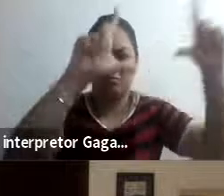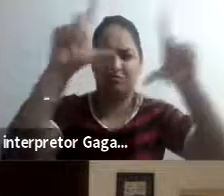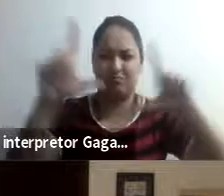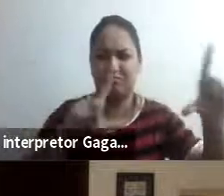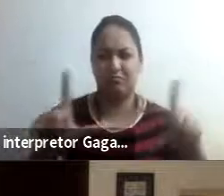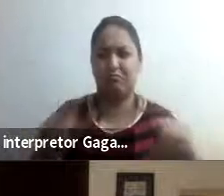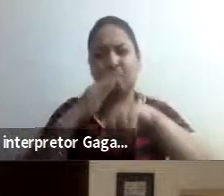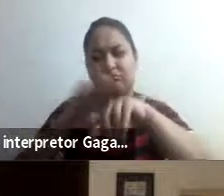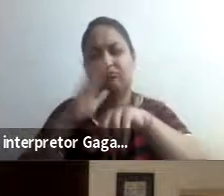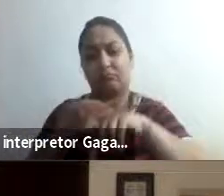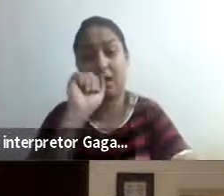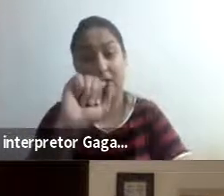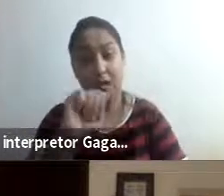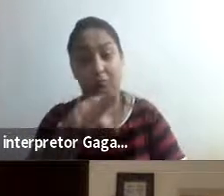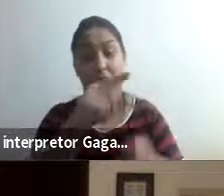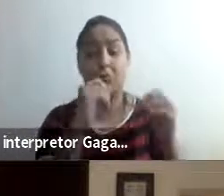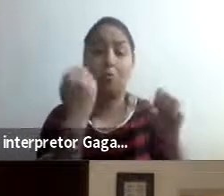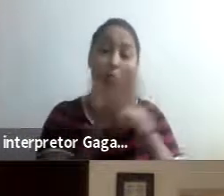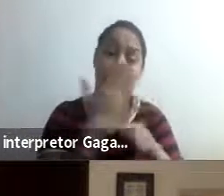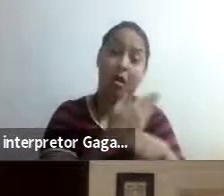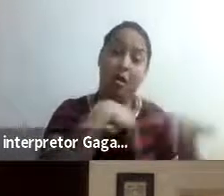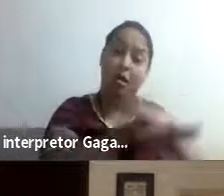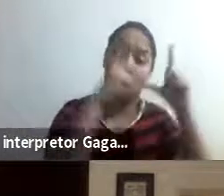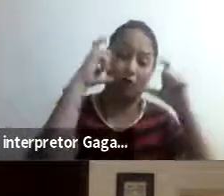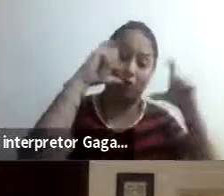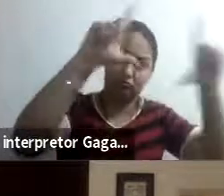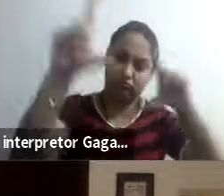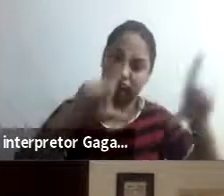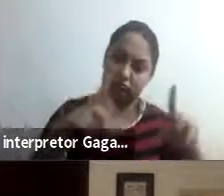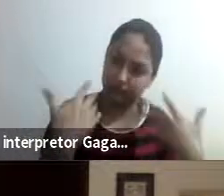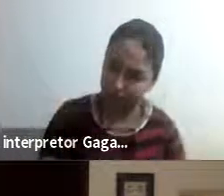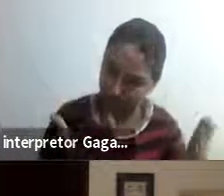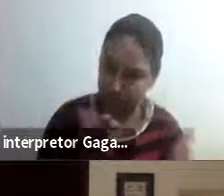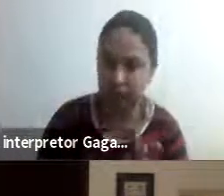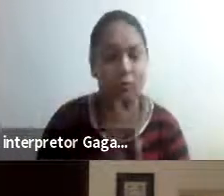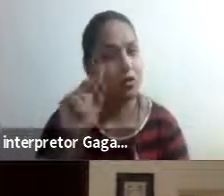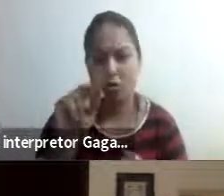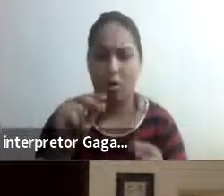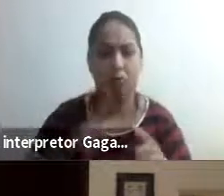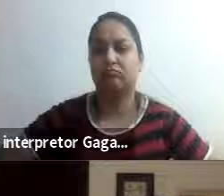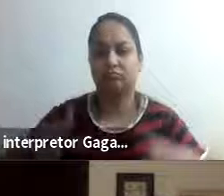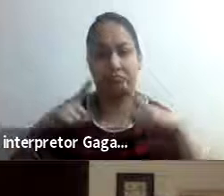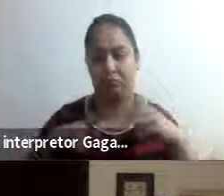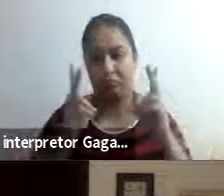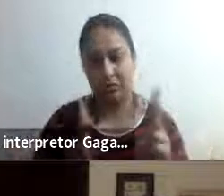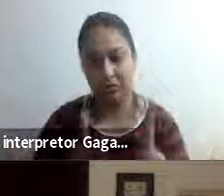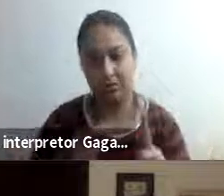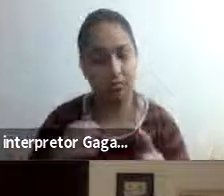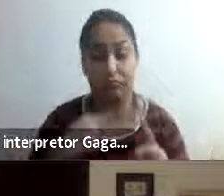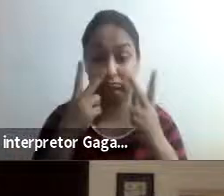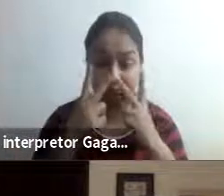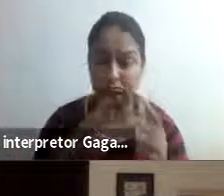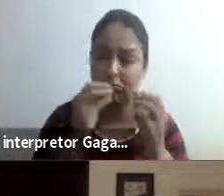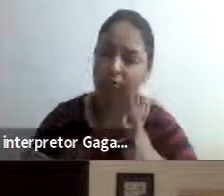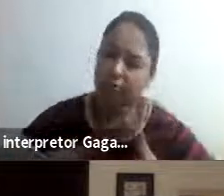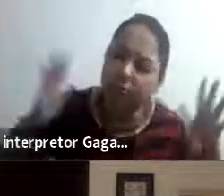place on Bhuribai's work. A lot of these older works they no longer exist. We weren't able to track down so many of